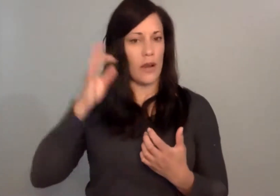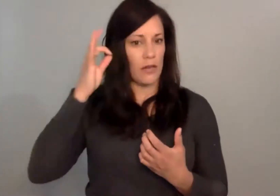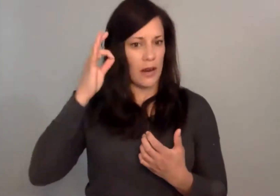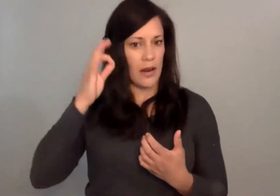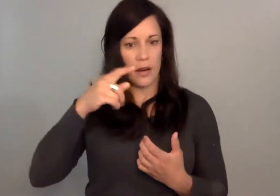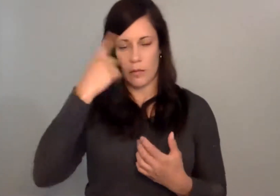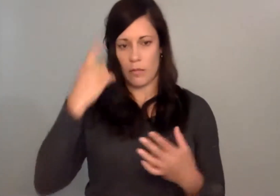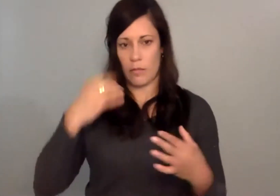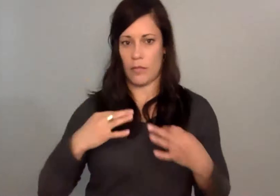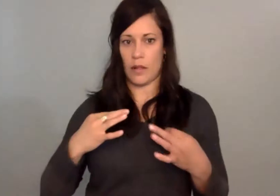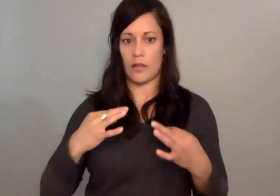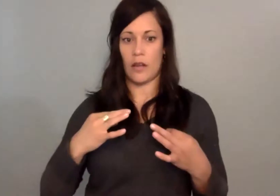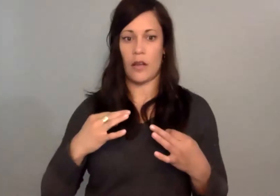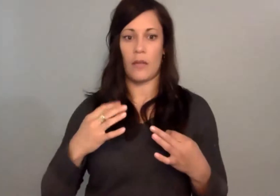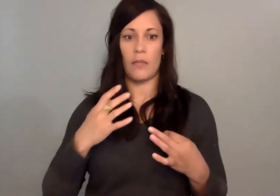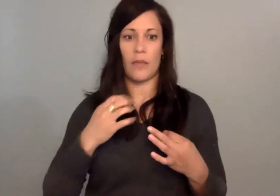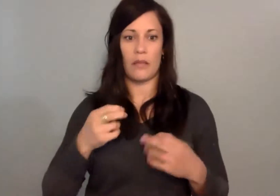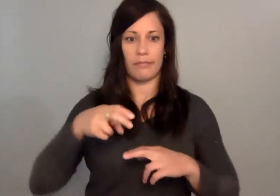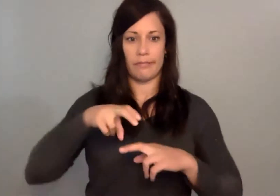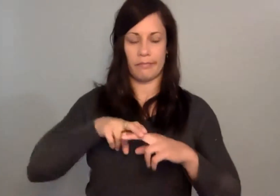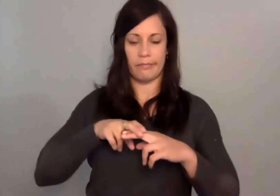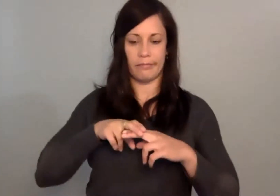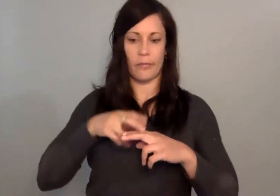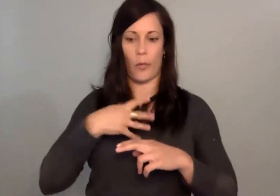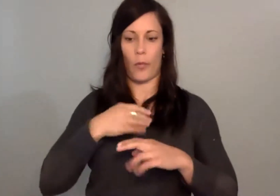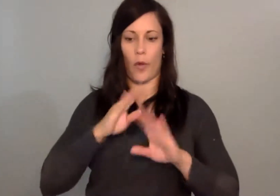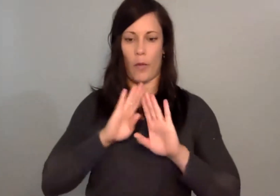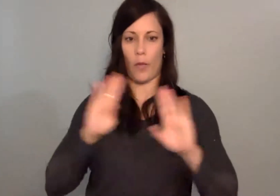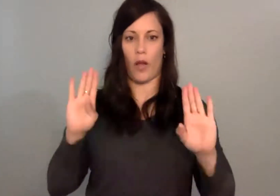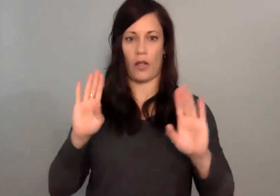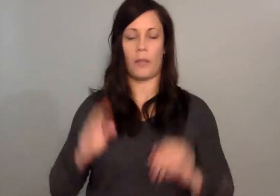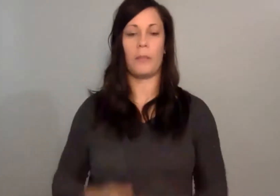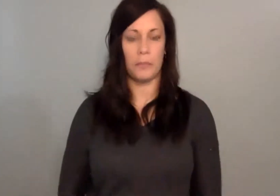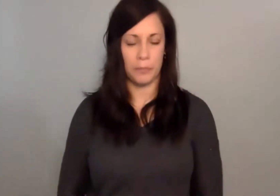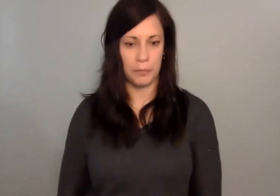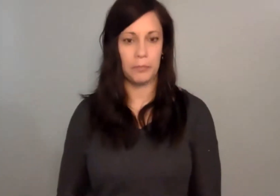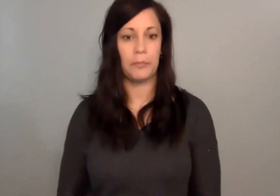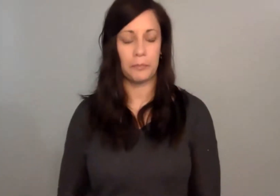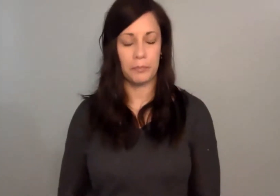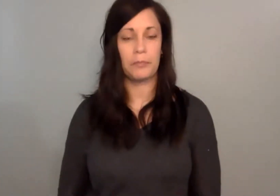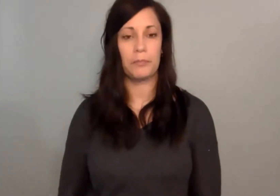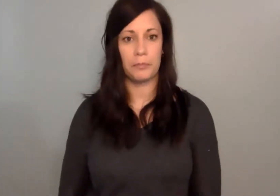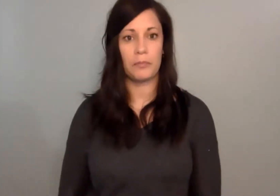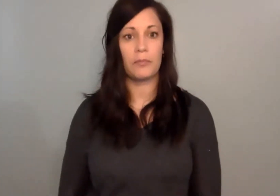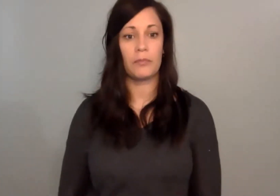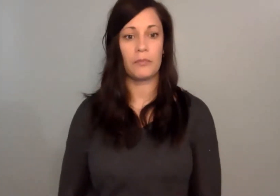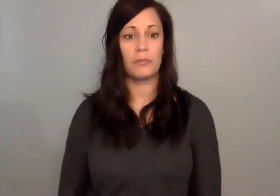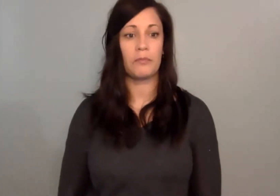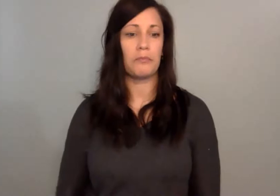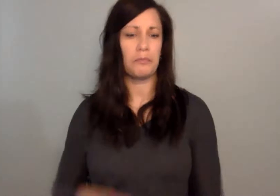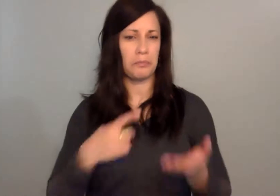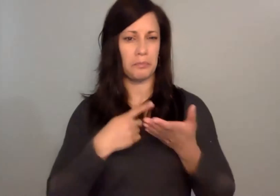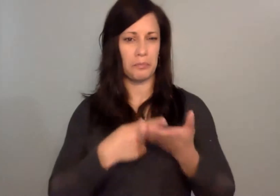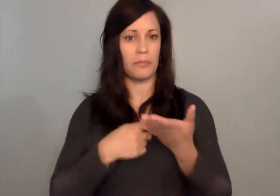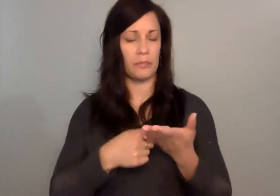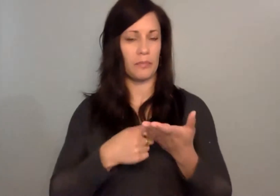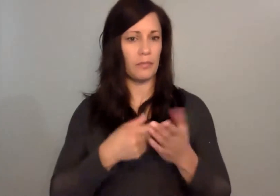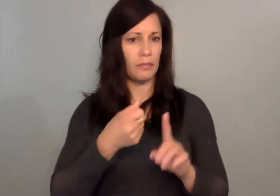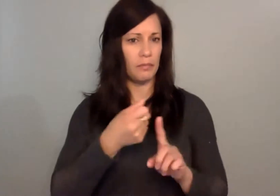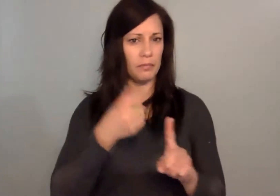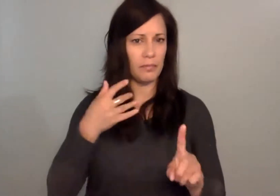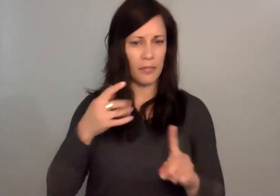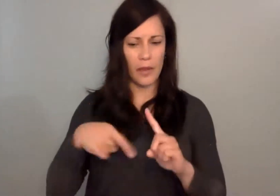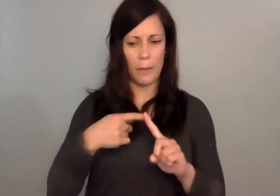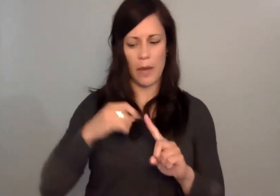black top, and I'm situated against a white wall. So yeah, I wanted to talk a bit more in detail about the